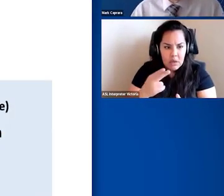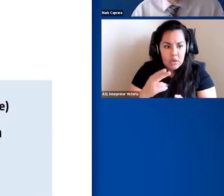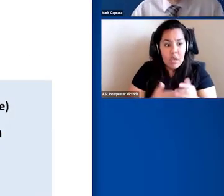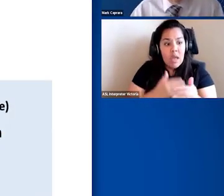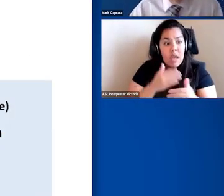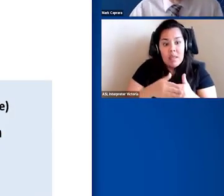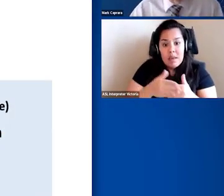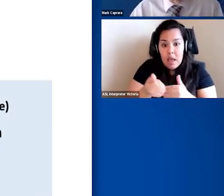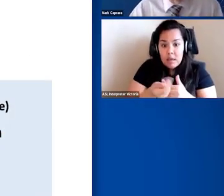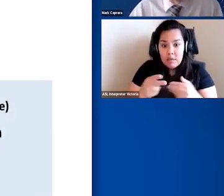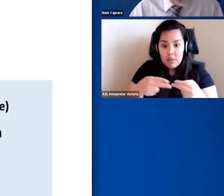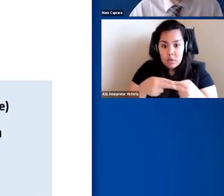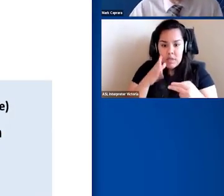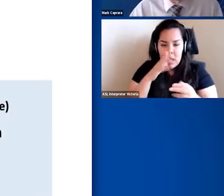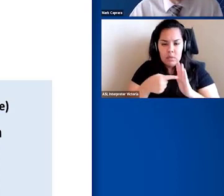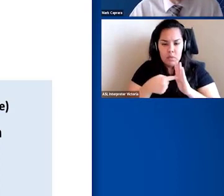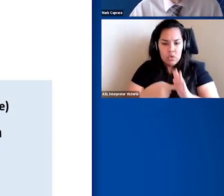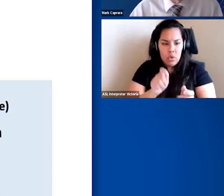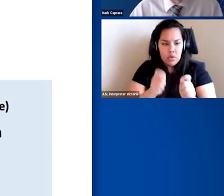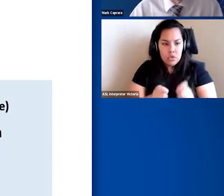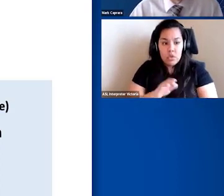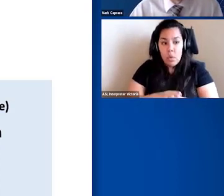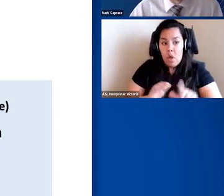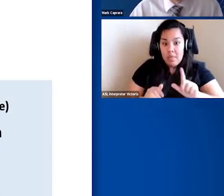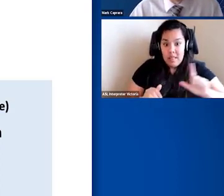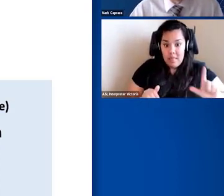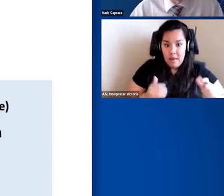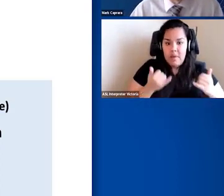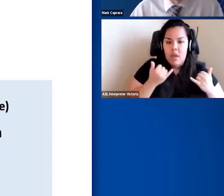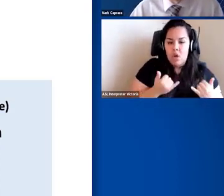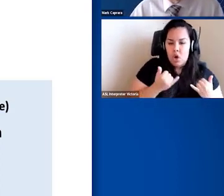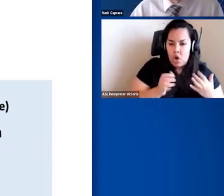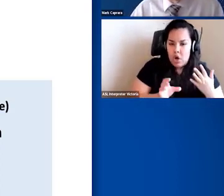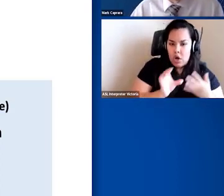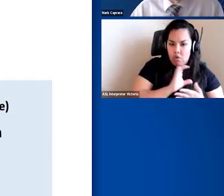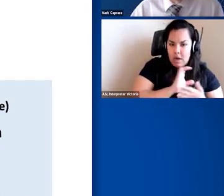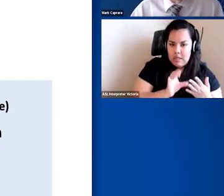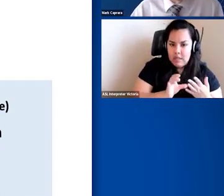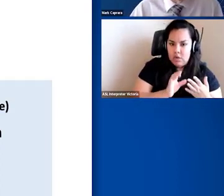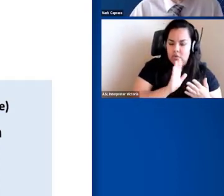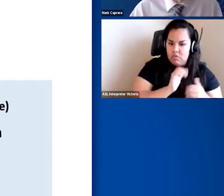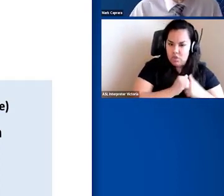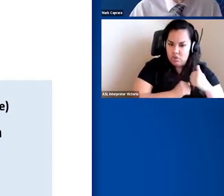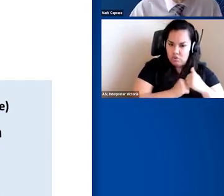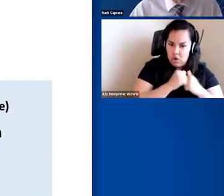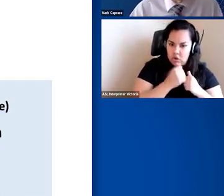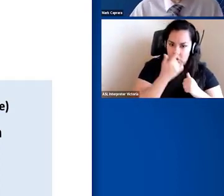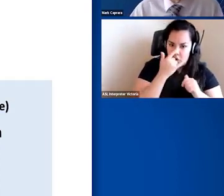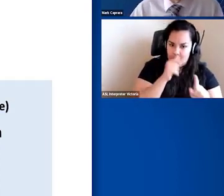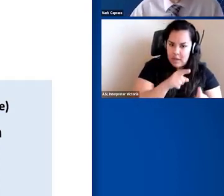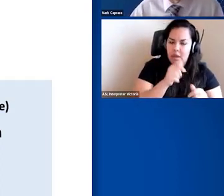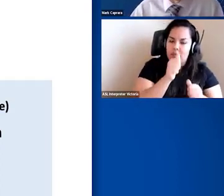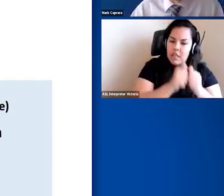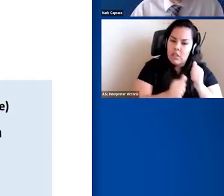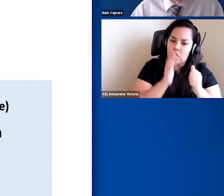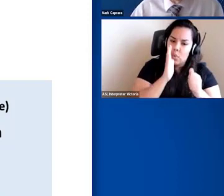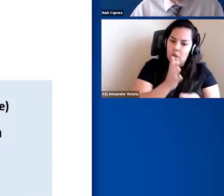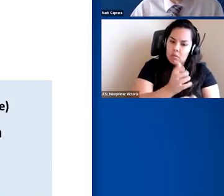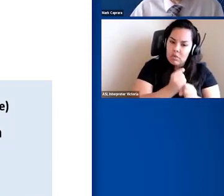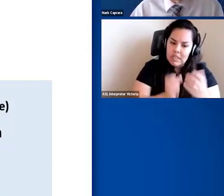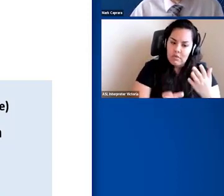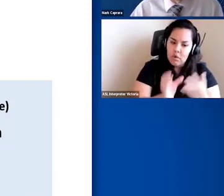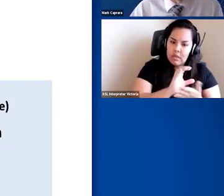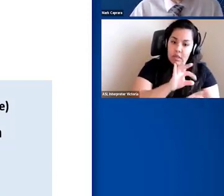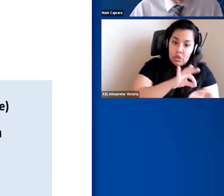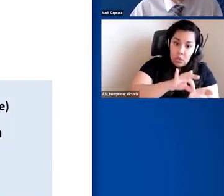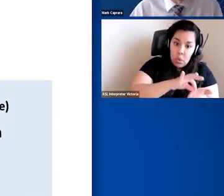the left, this is the current criteria as they're currently organized. Each receives a criterion score, and major score driving points